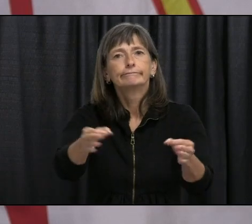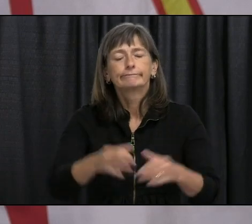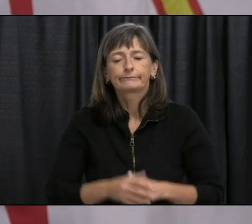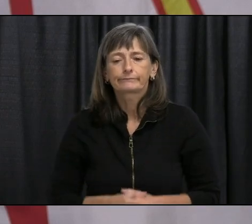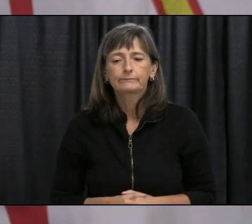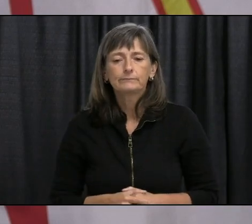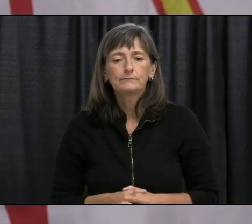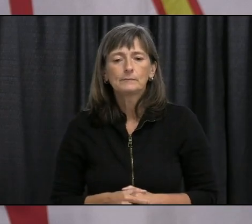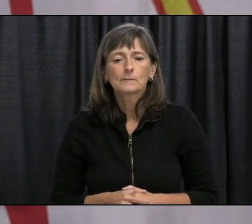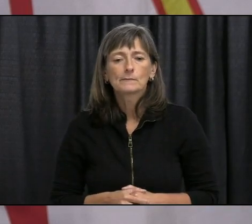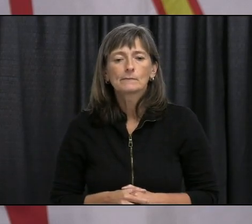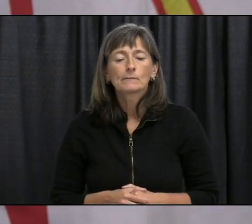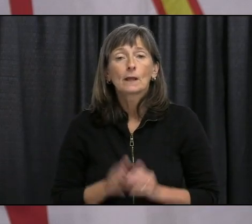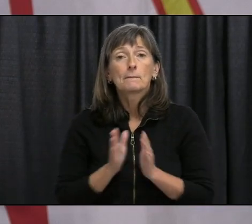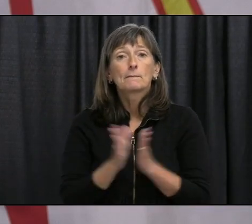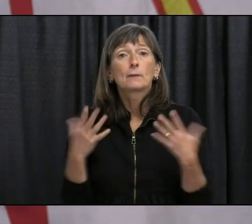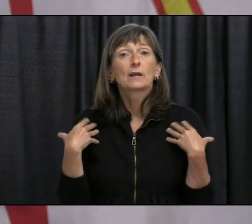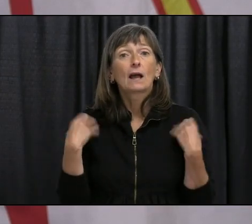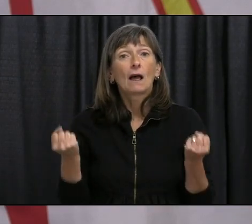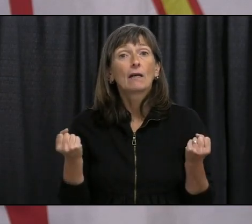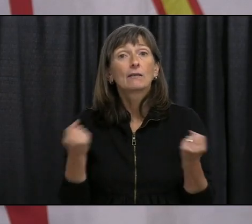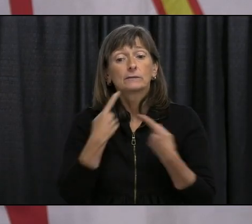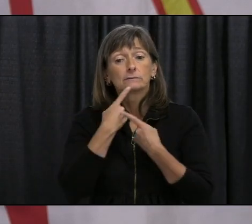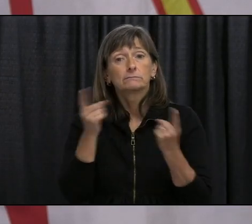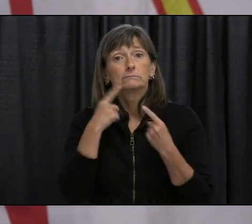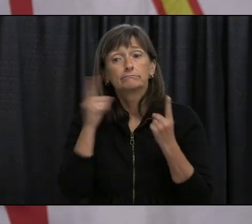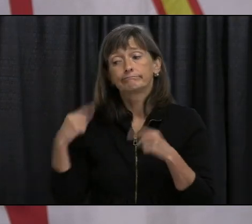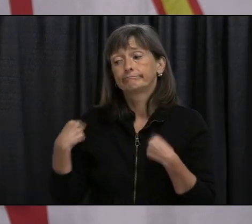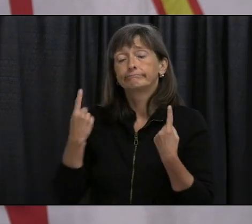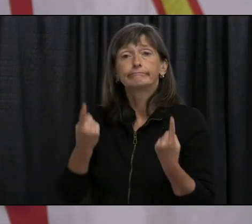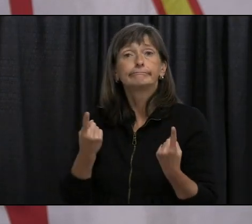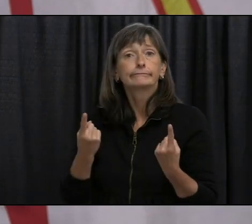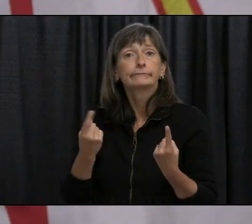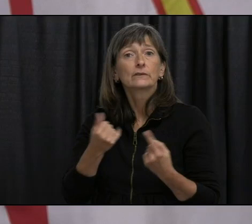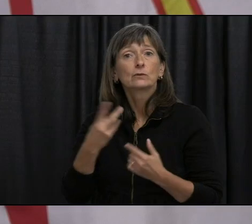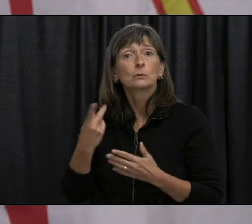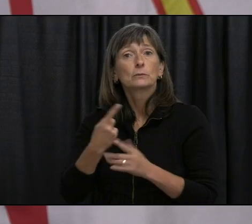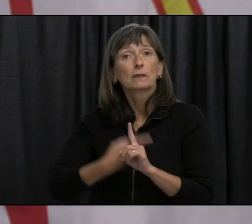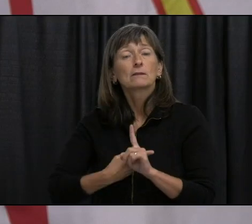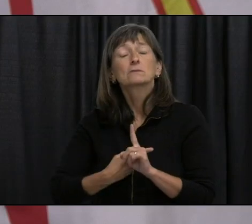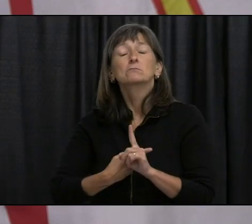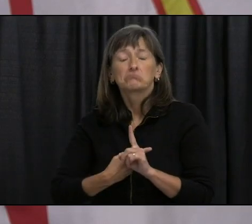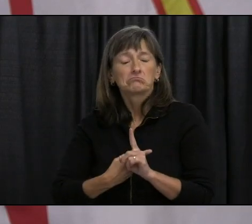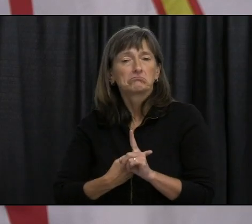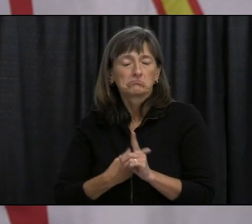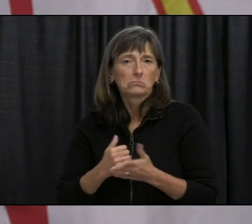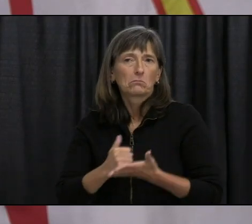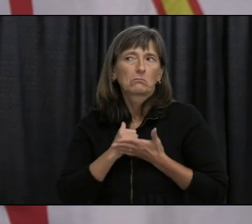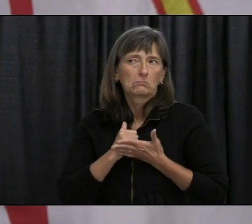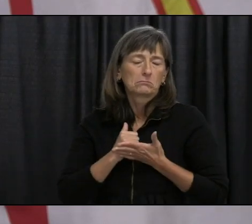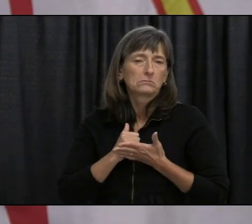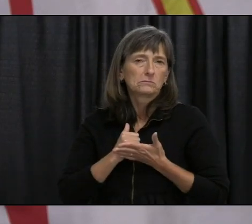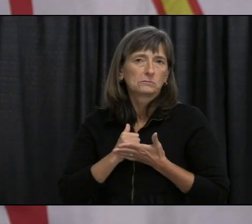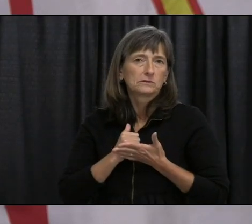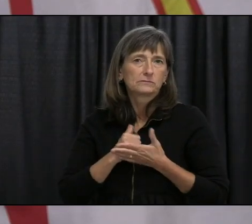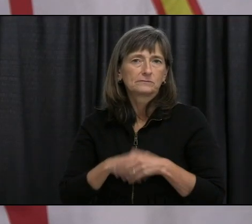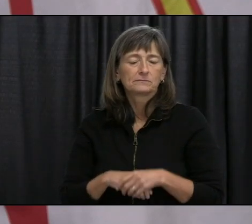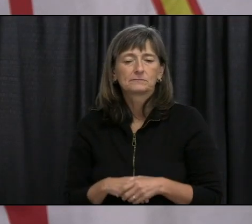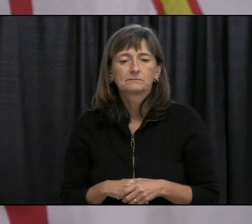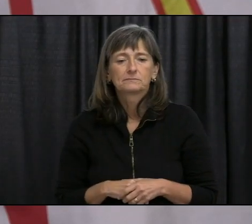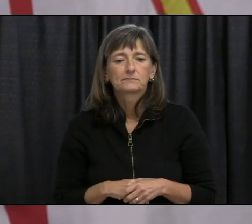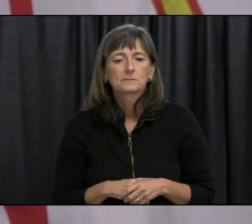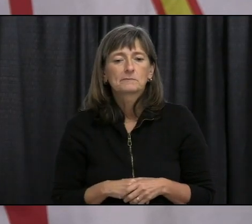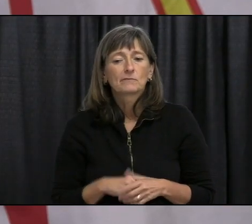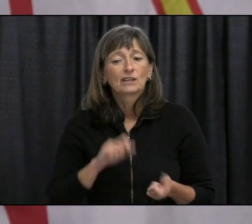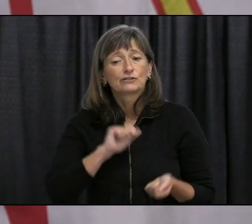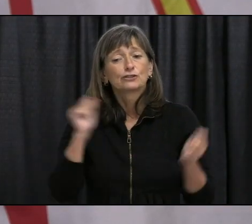The public health measures we've put in place throughout the last number of months have served us well in times of great uncertainty. Change at the best of